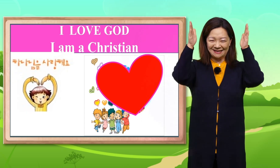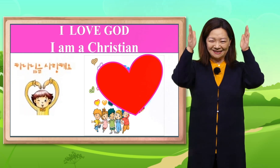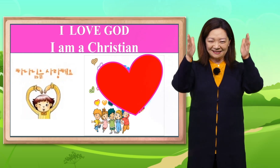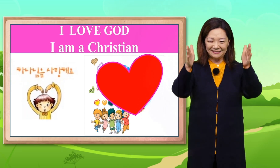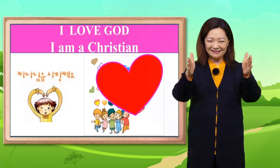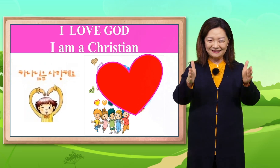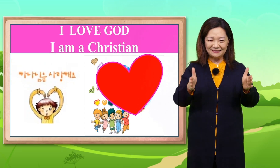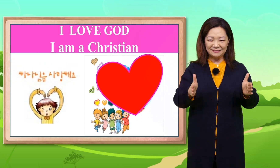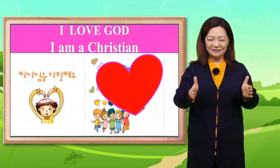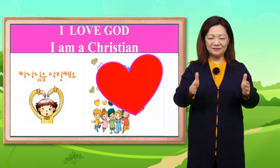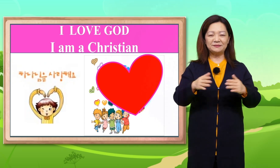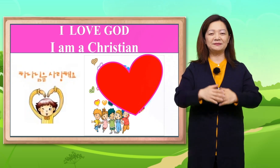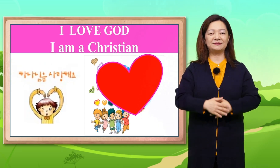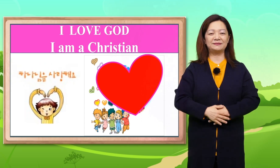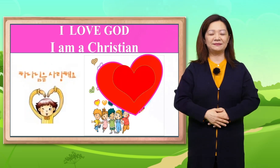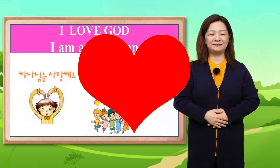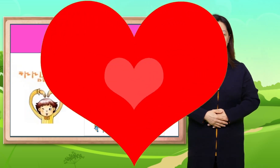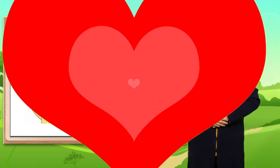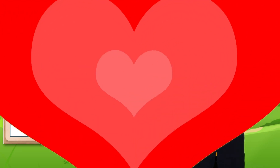Christian.